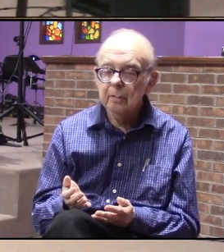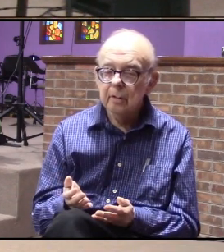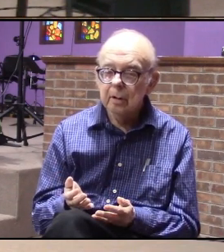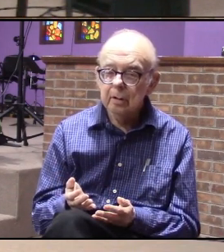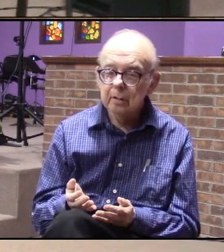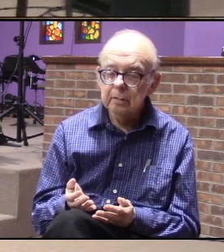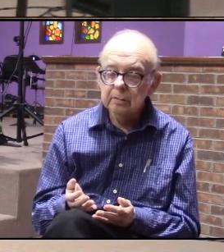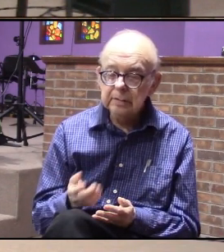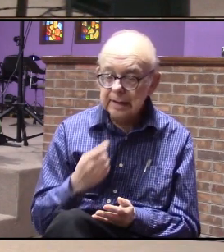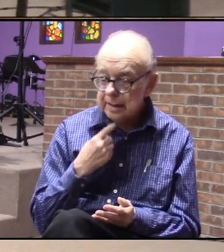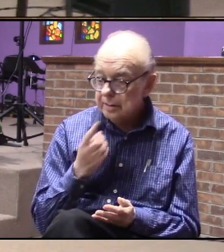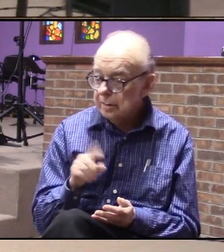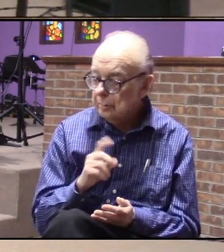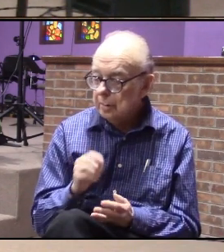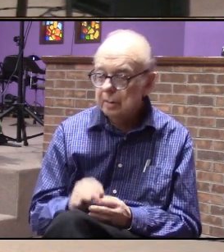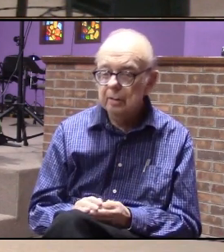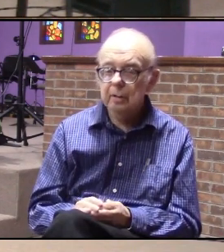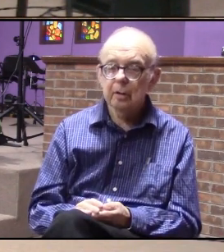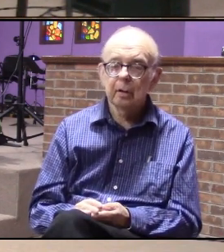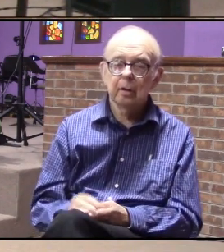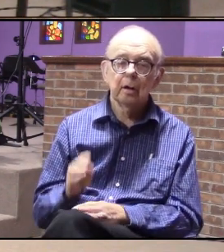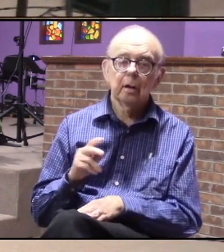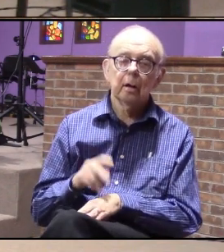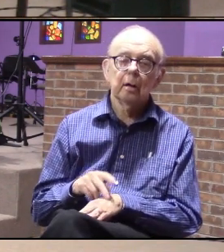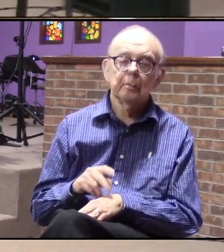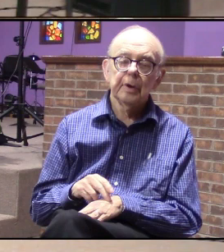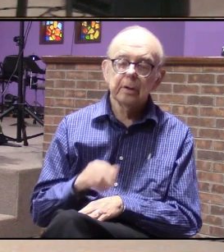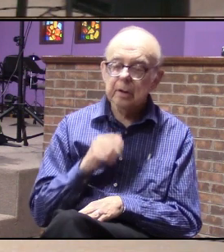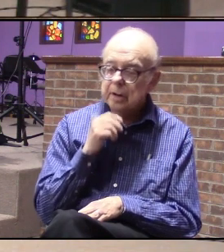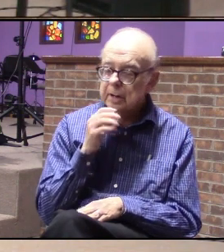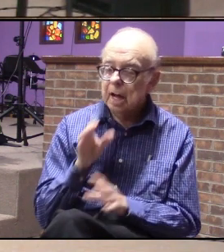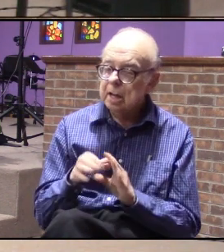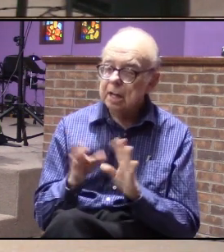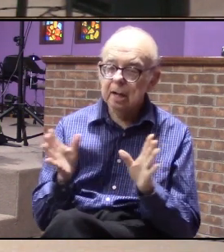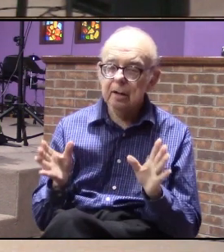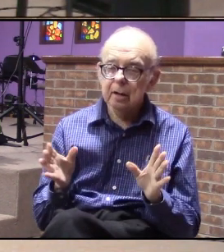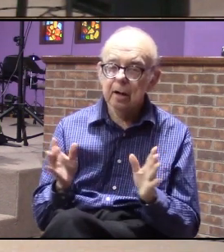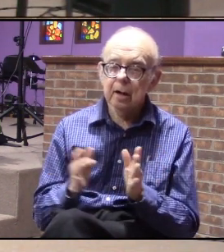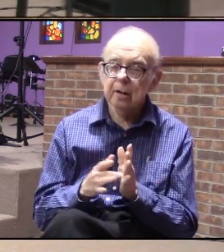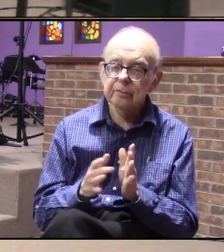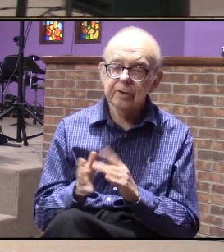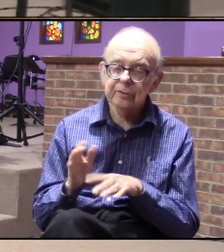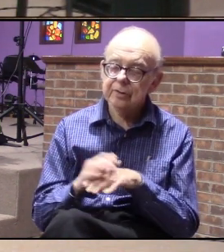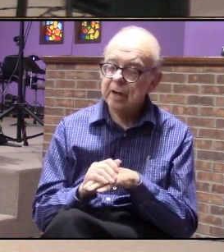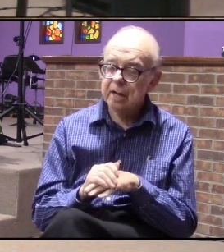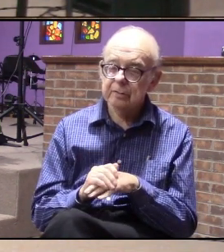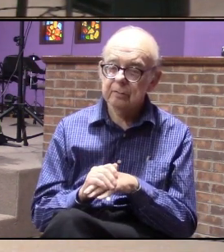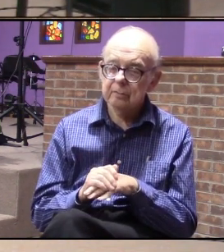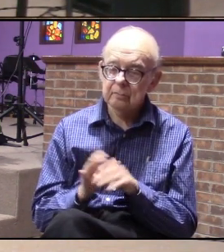Let me tell you, Peter did not let go of Jesus' hand.